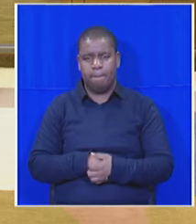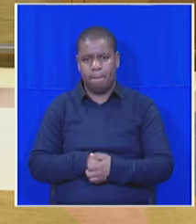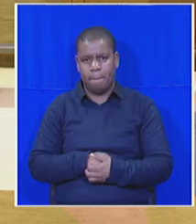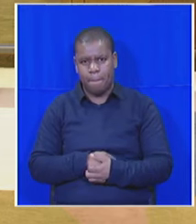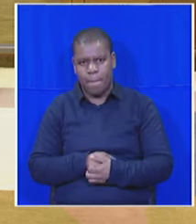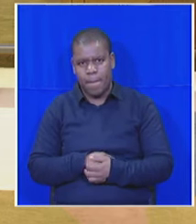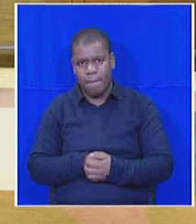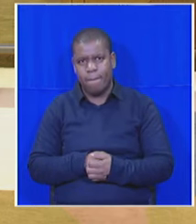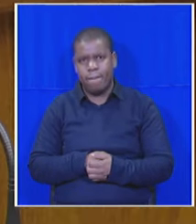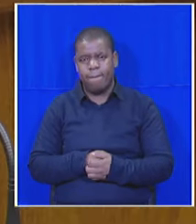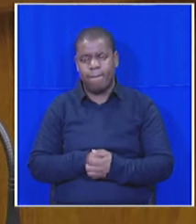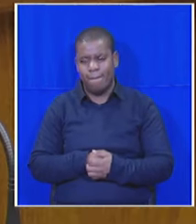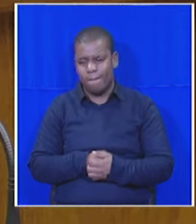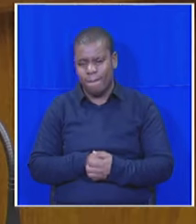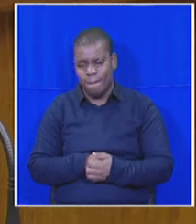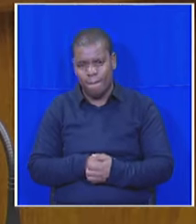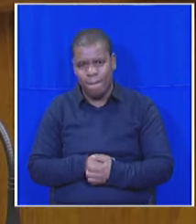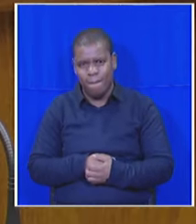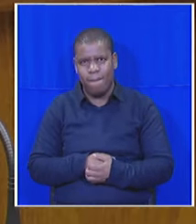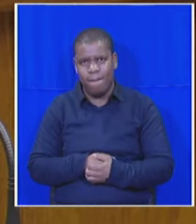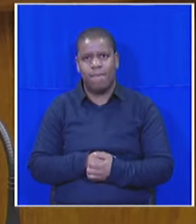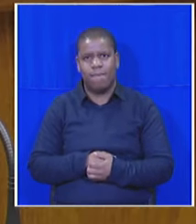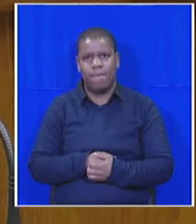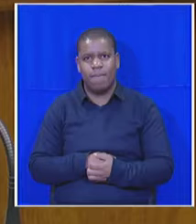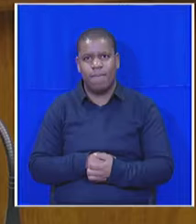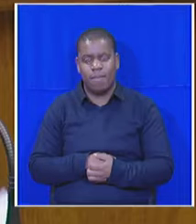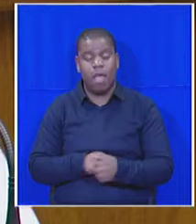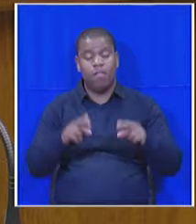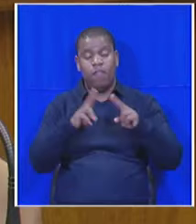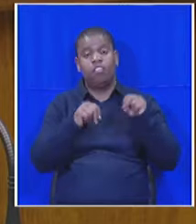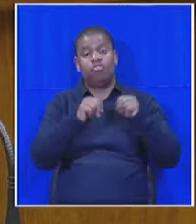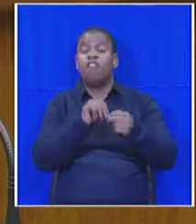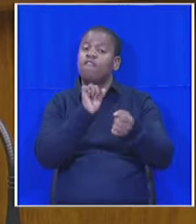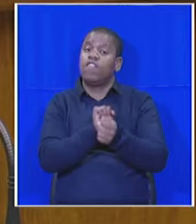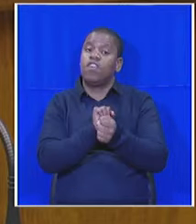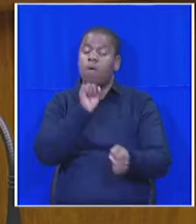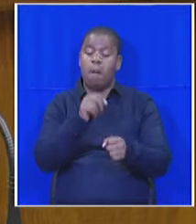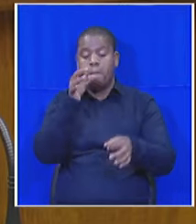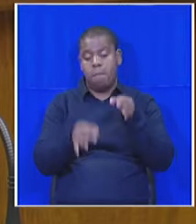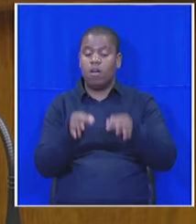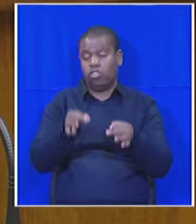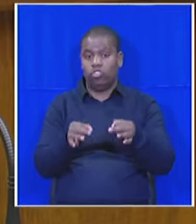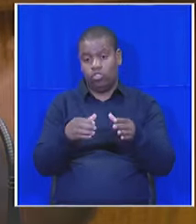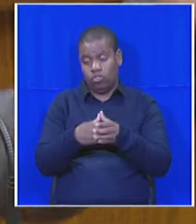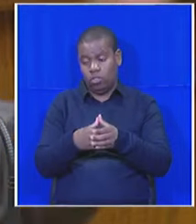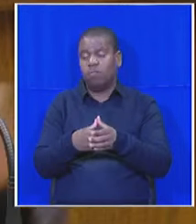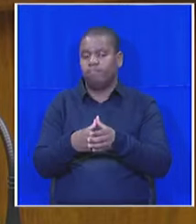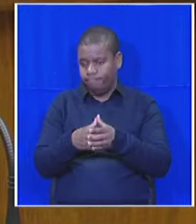Thank you, Honourable House Chair. The National Freedom Party supports this budget.